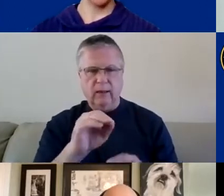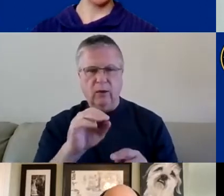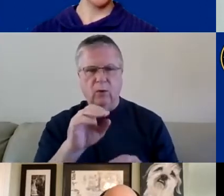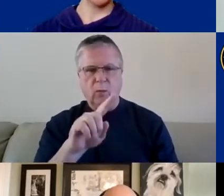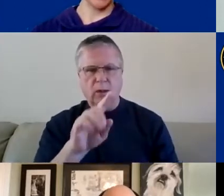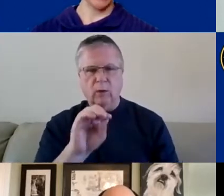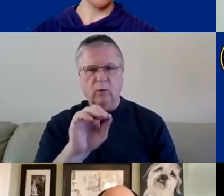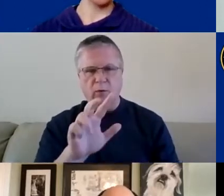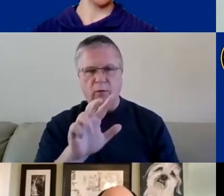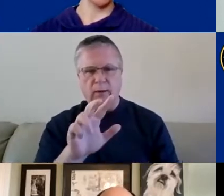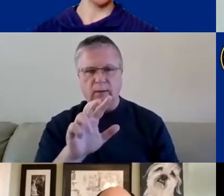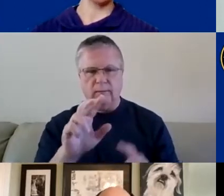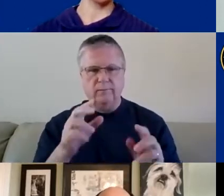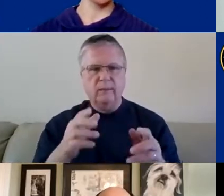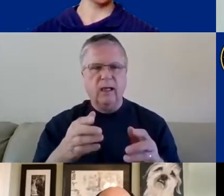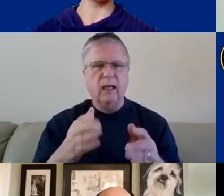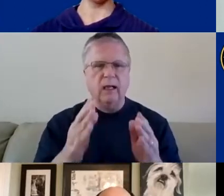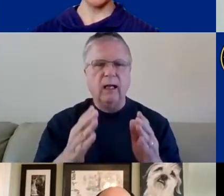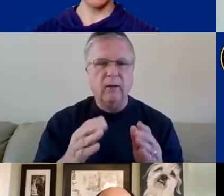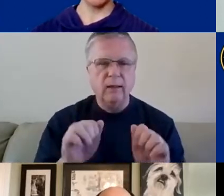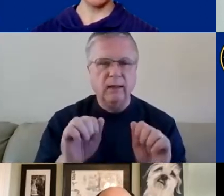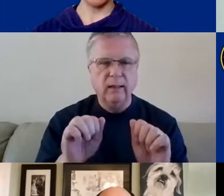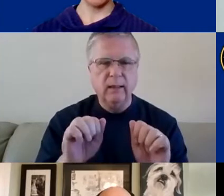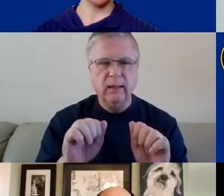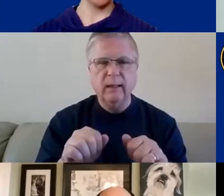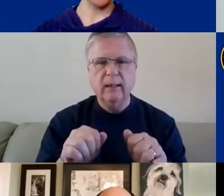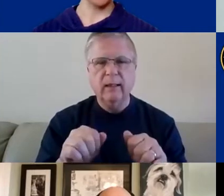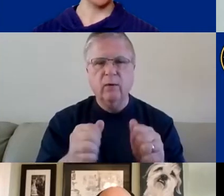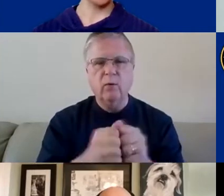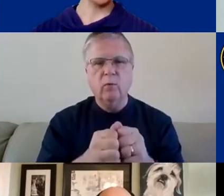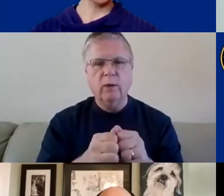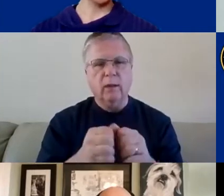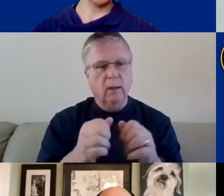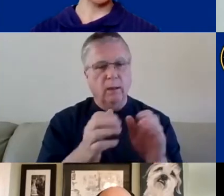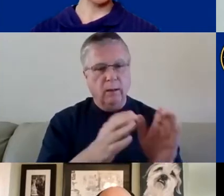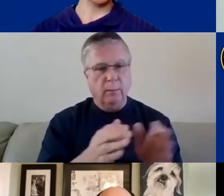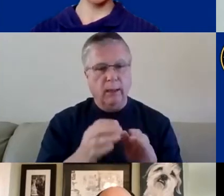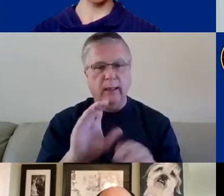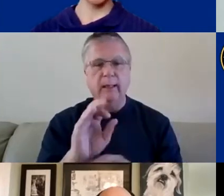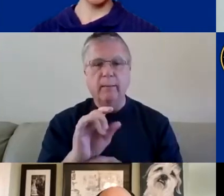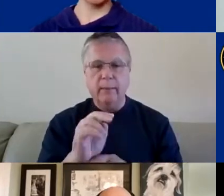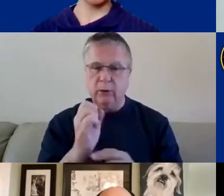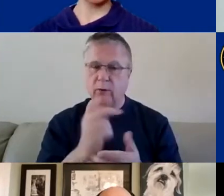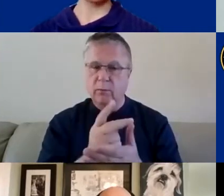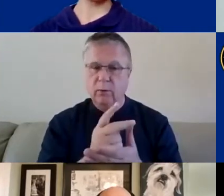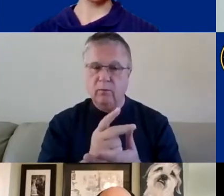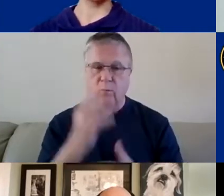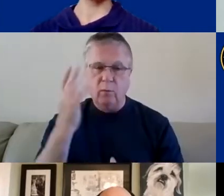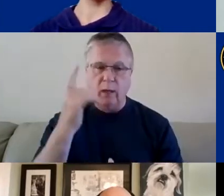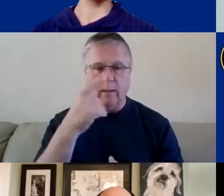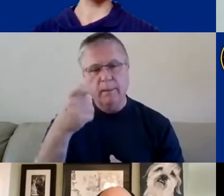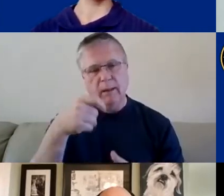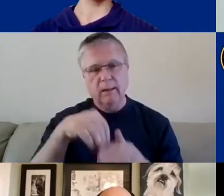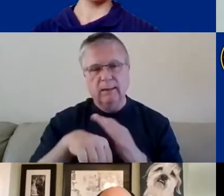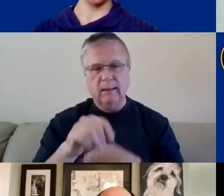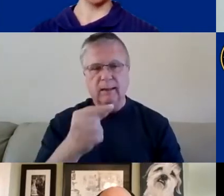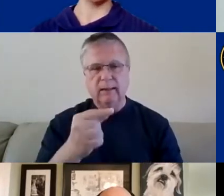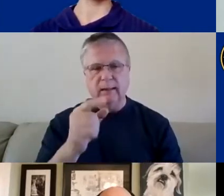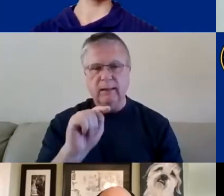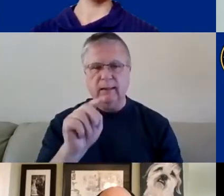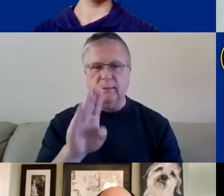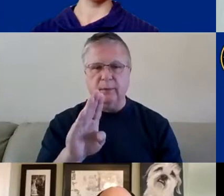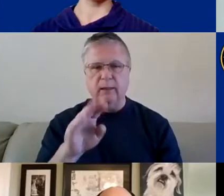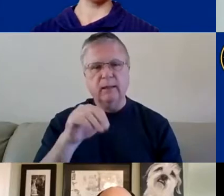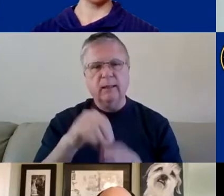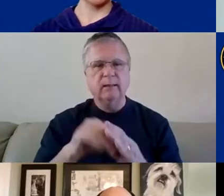103 would be allowed with Planning Commission approval because it is in the GTB, that is the Golden